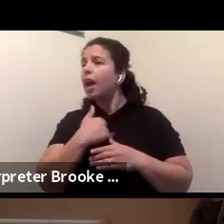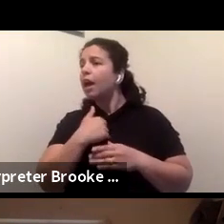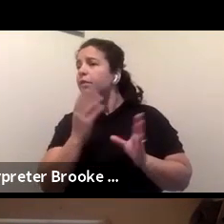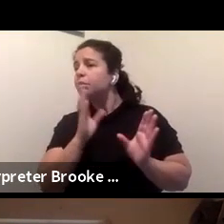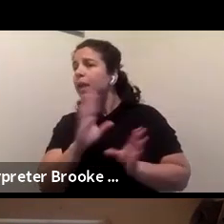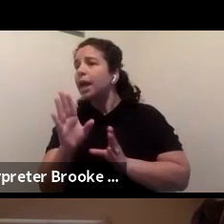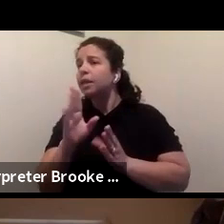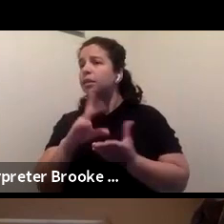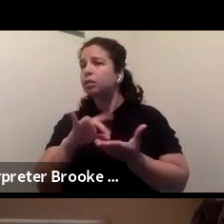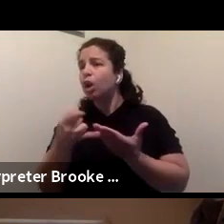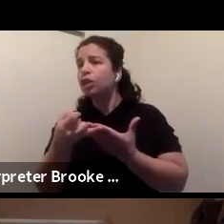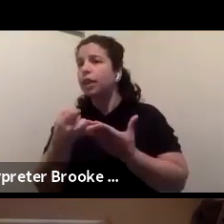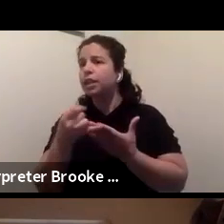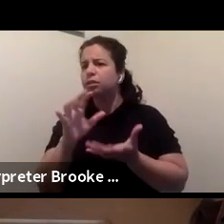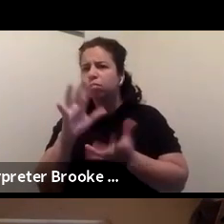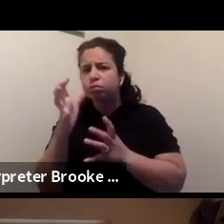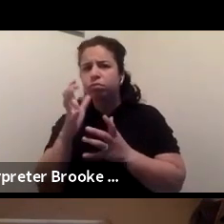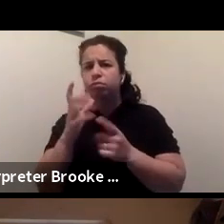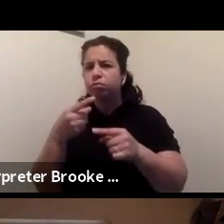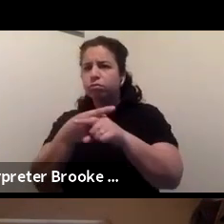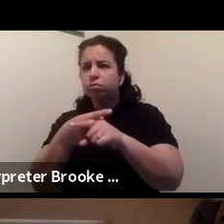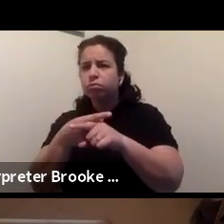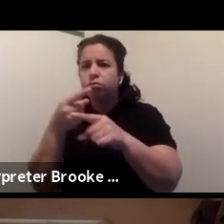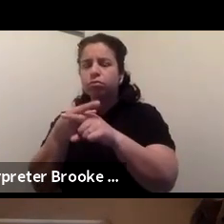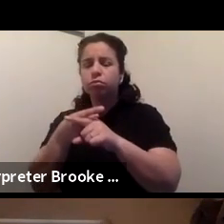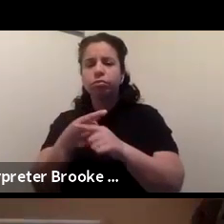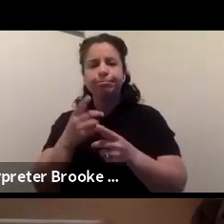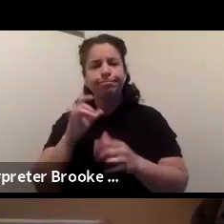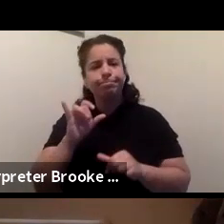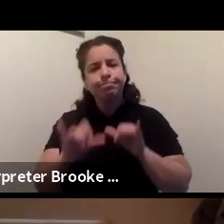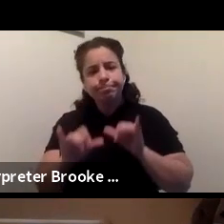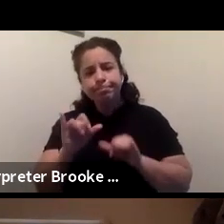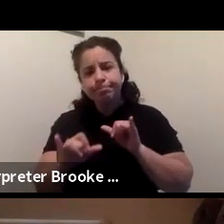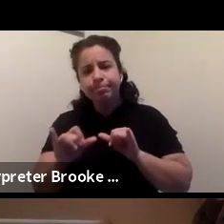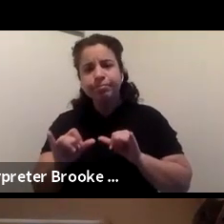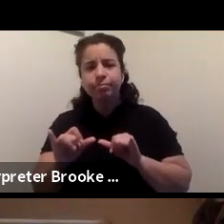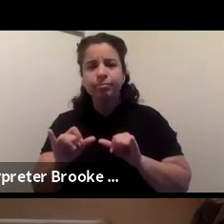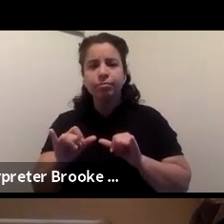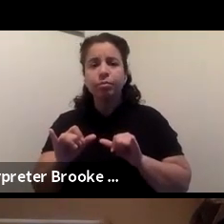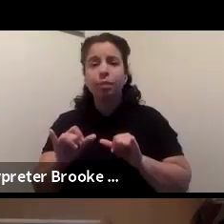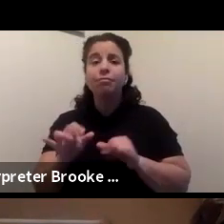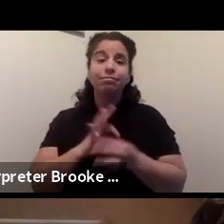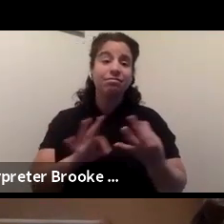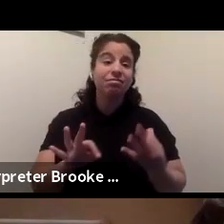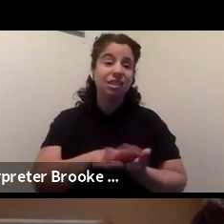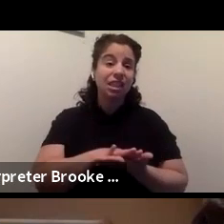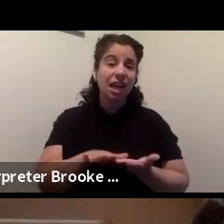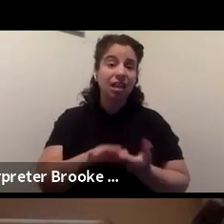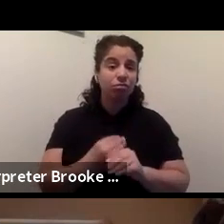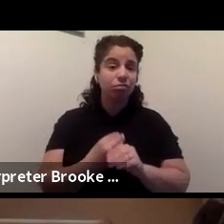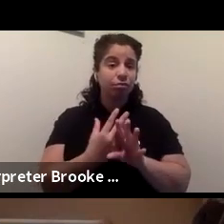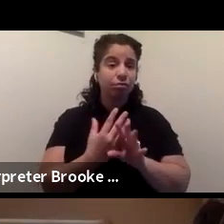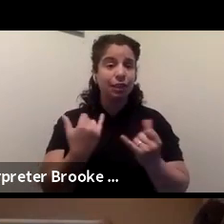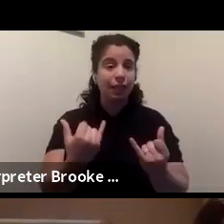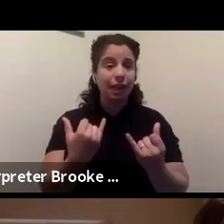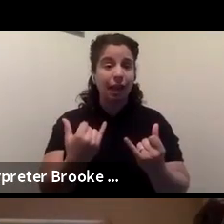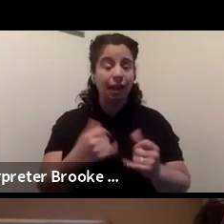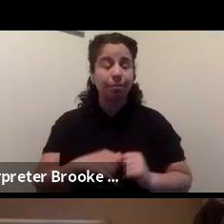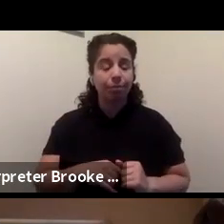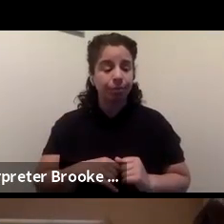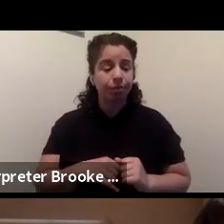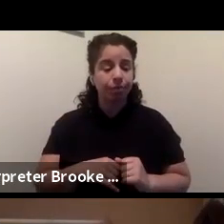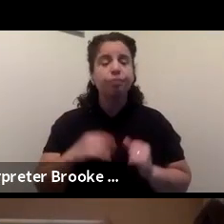just feeling really glad to be here for this. access needs include water. I